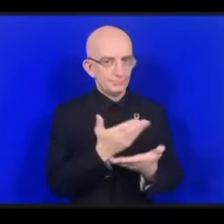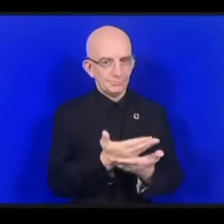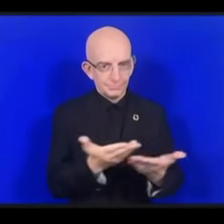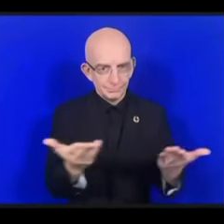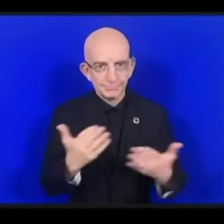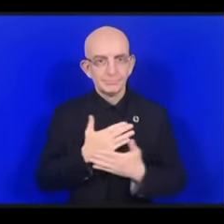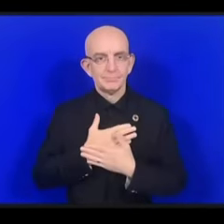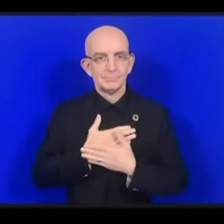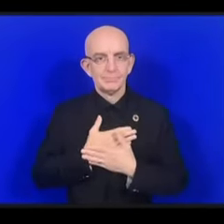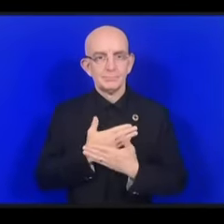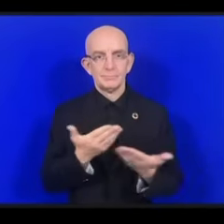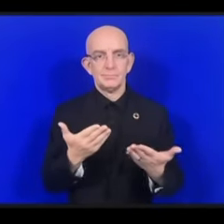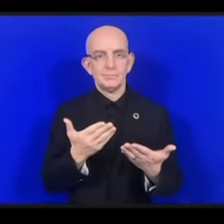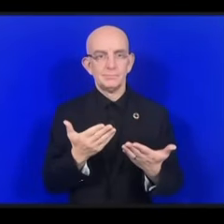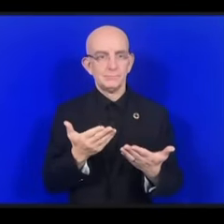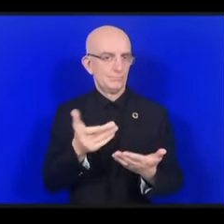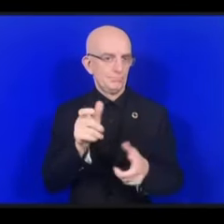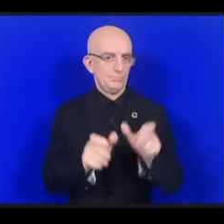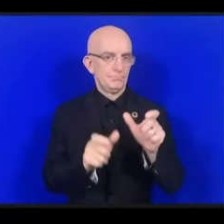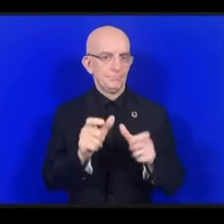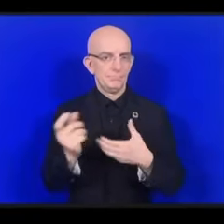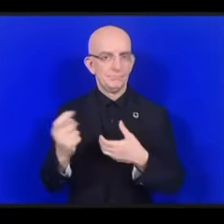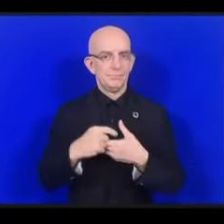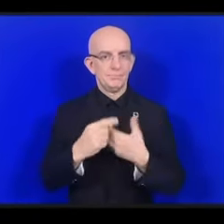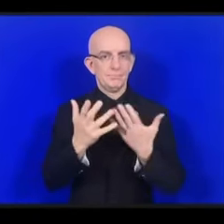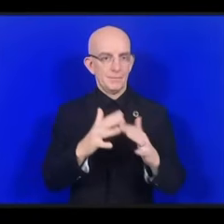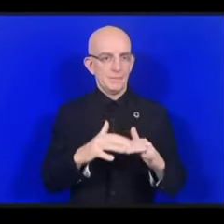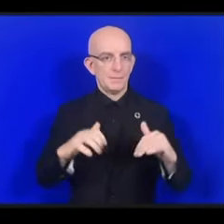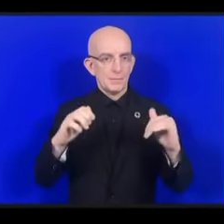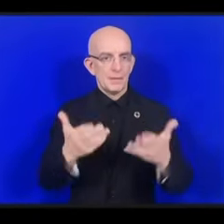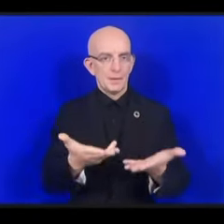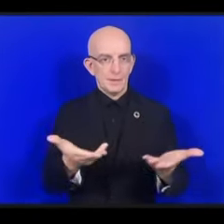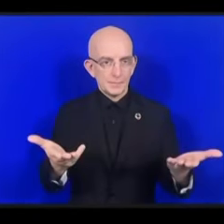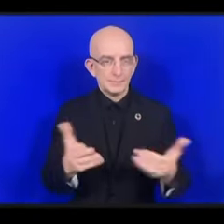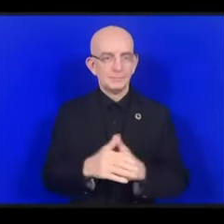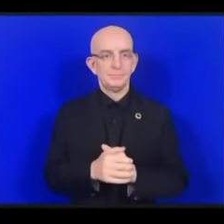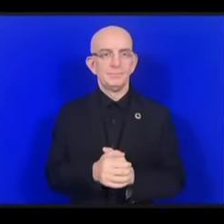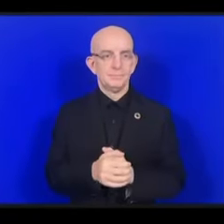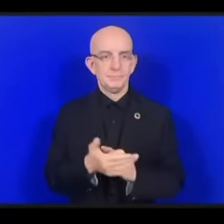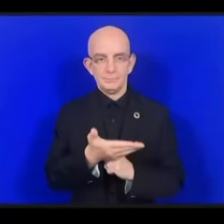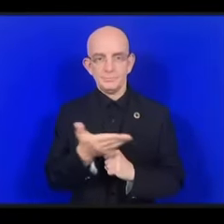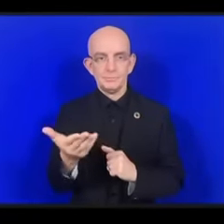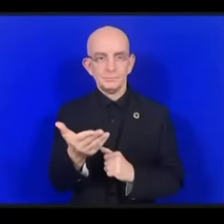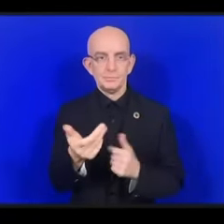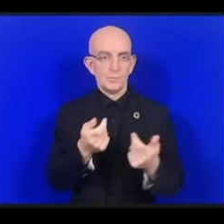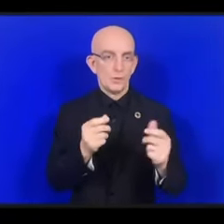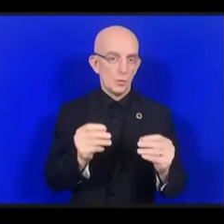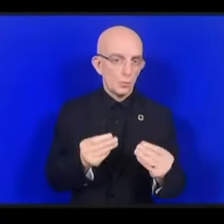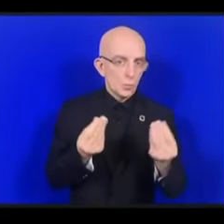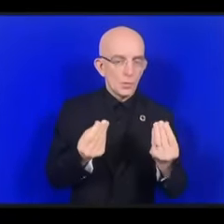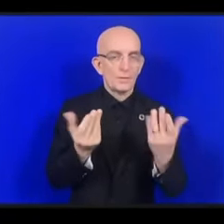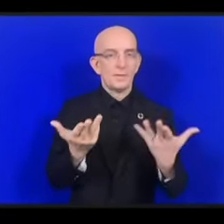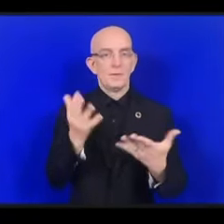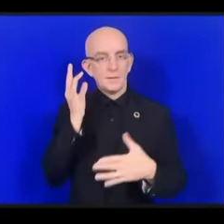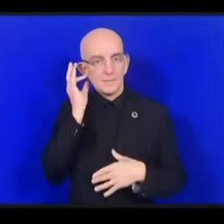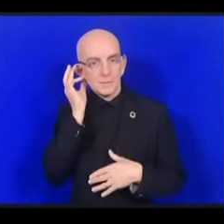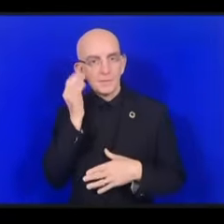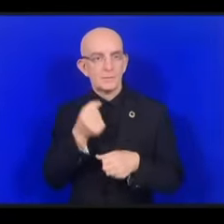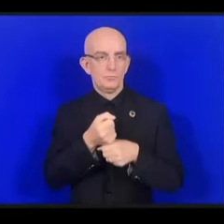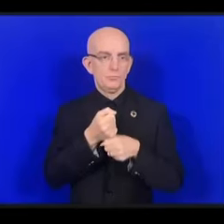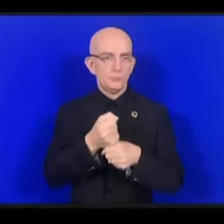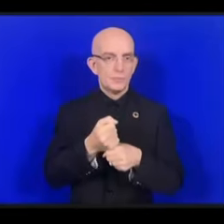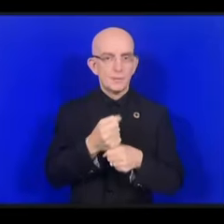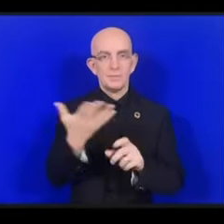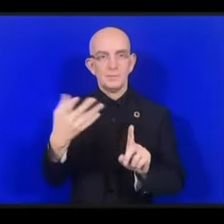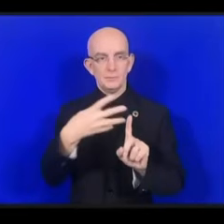representatives from the LGBTQI plus formations, ladies and gentlemen, all protocol observed. Firstly, thank